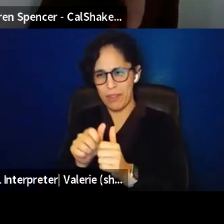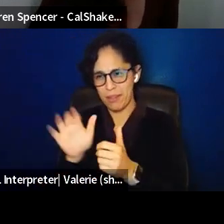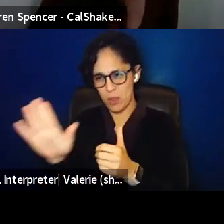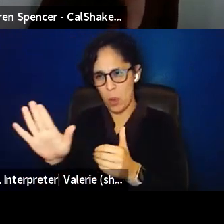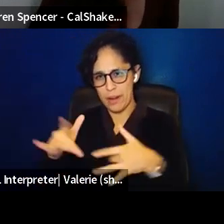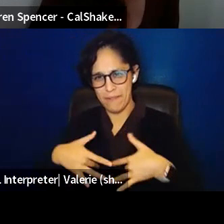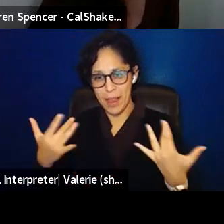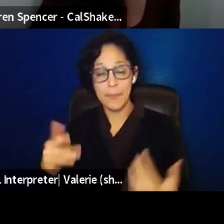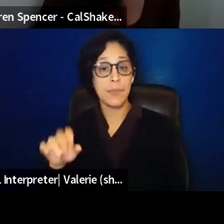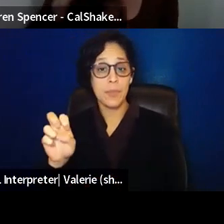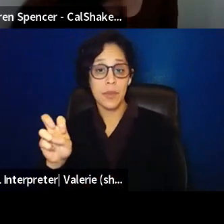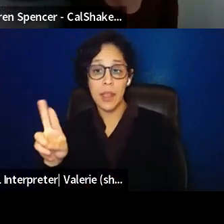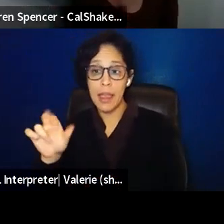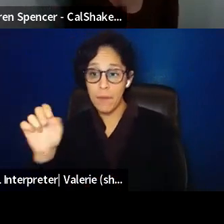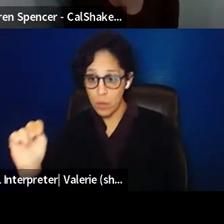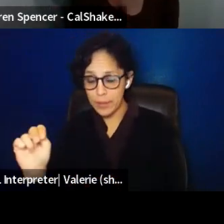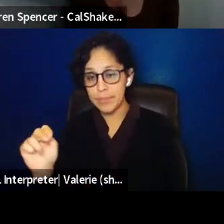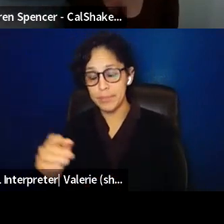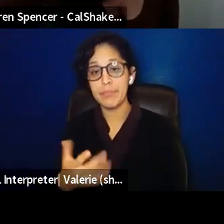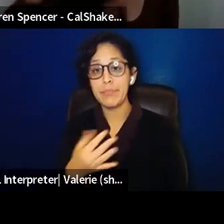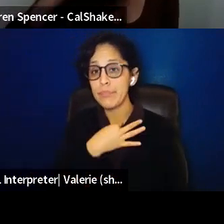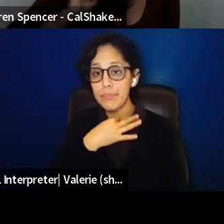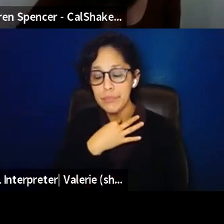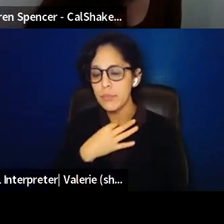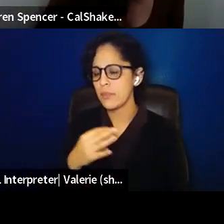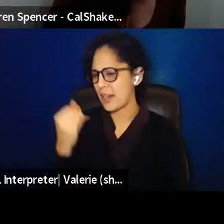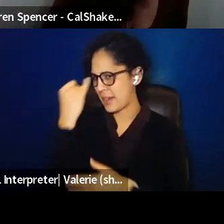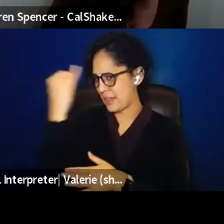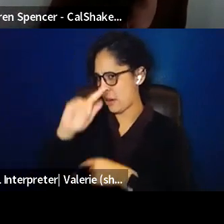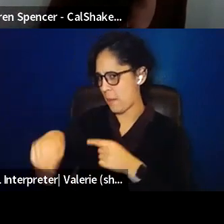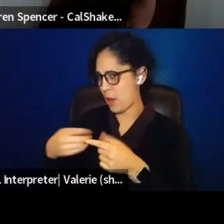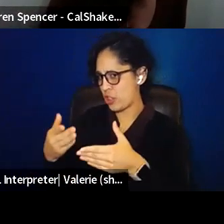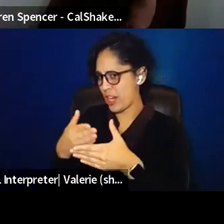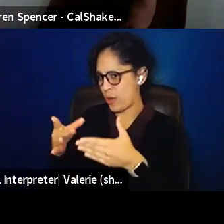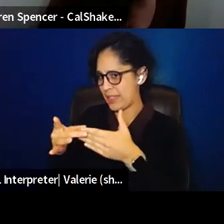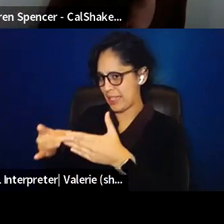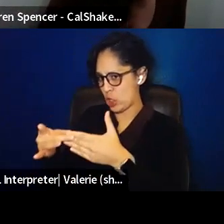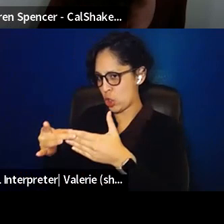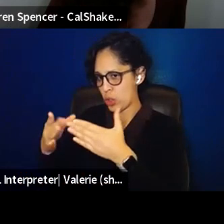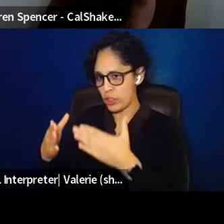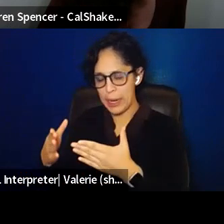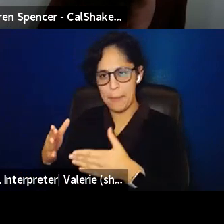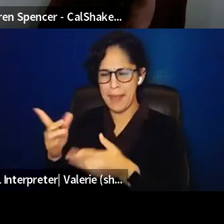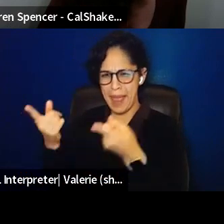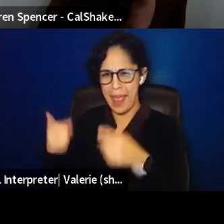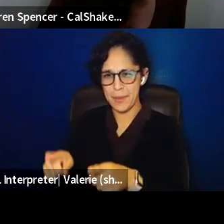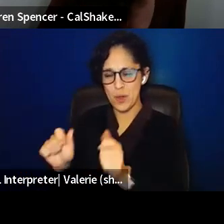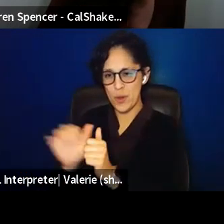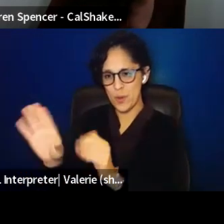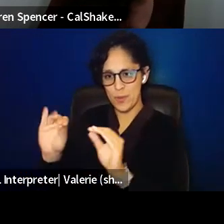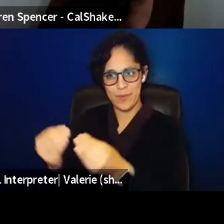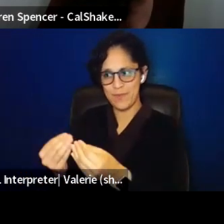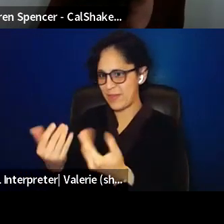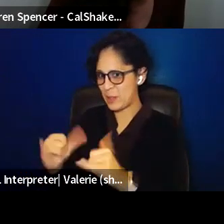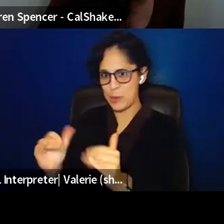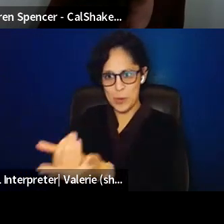Evren, I know that it's also very new, the idea of shared leadership happening for your organization. I wonder